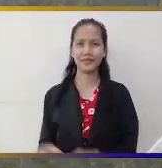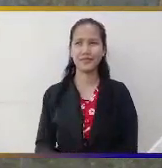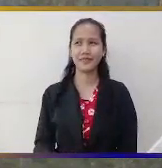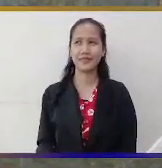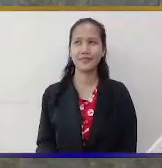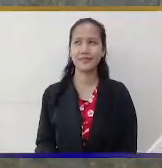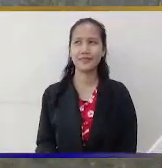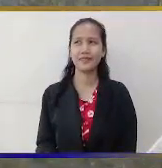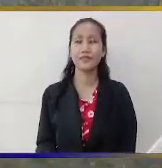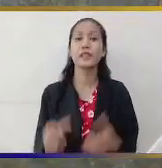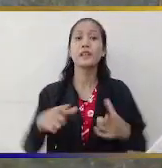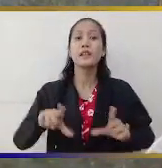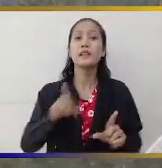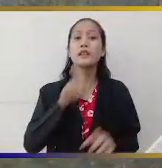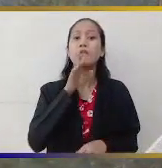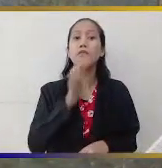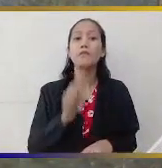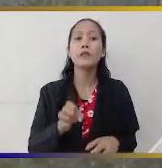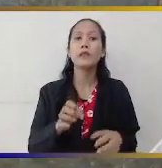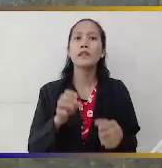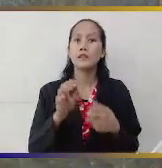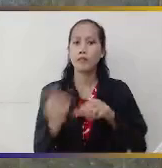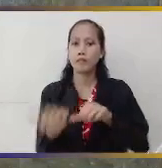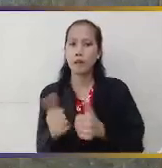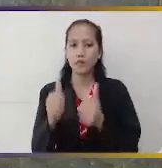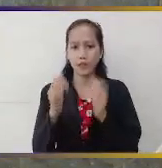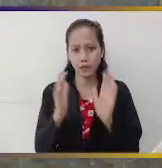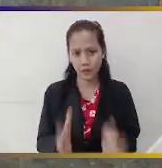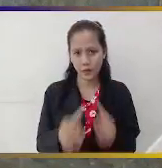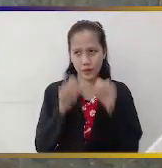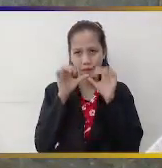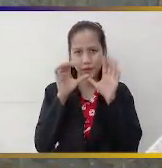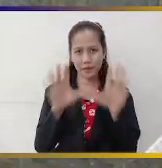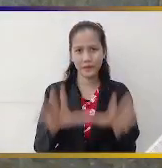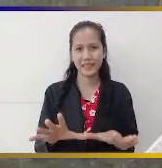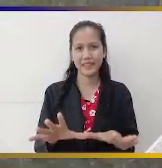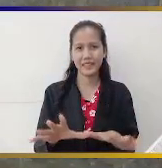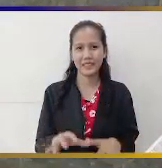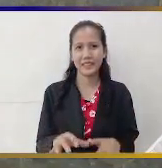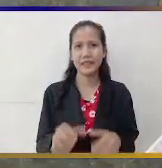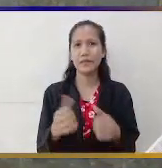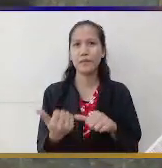Let's be Bountiful Baptist. Amen? Let's be Bountiful Baptist.